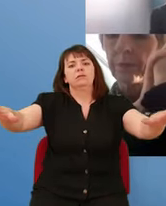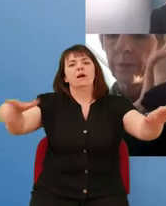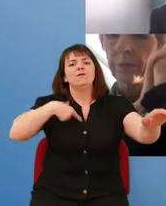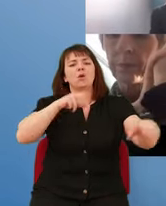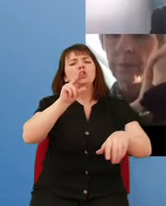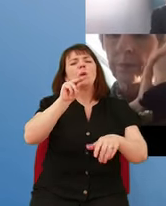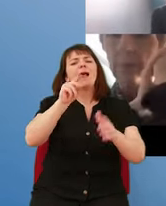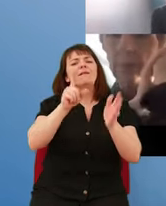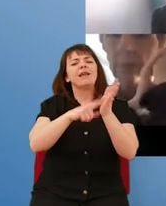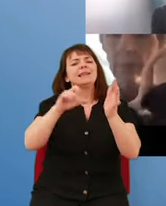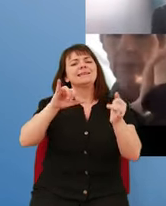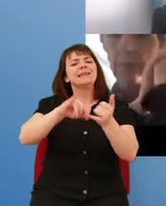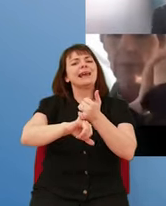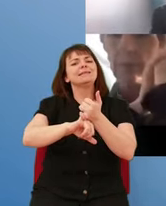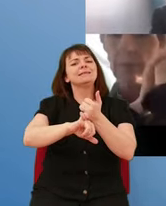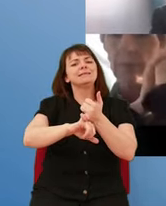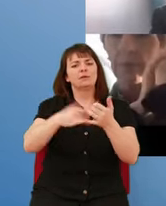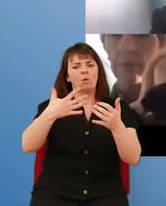38 that came through.